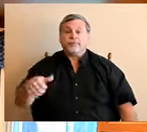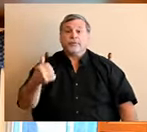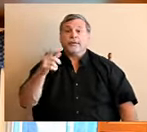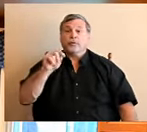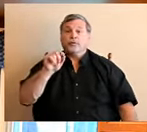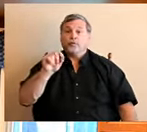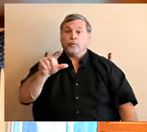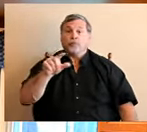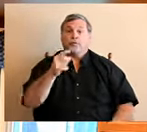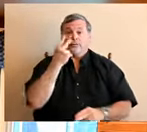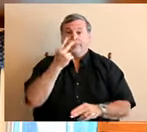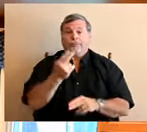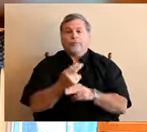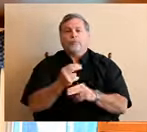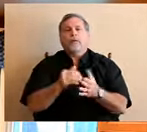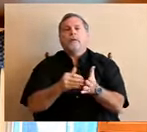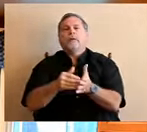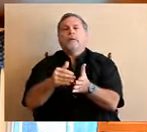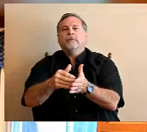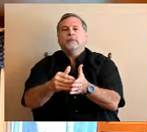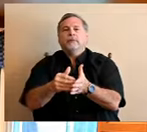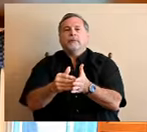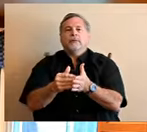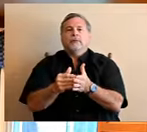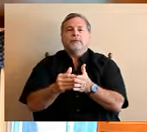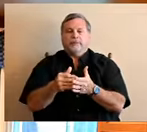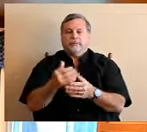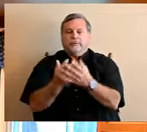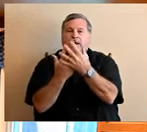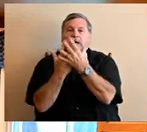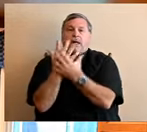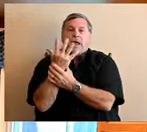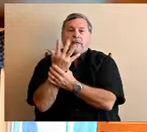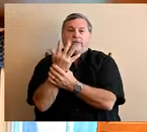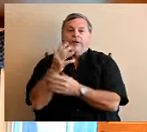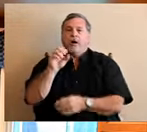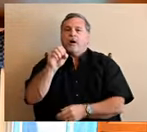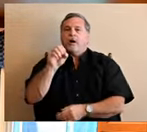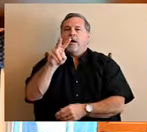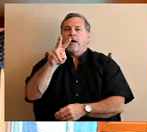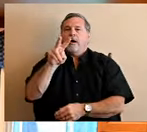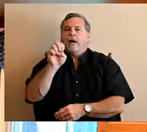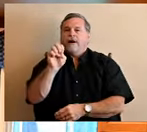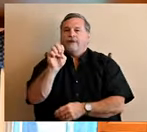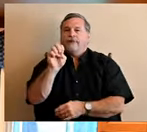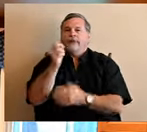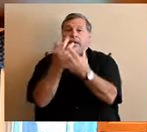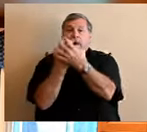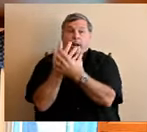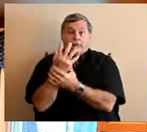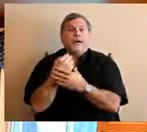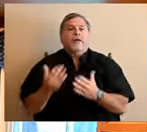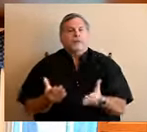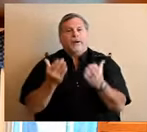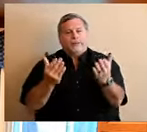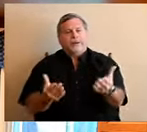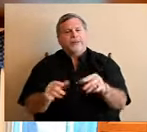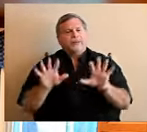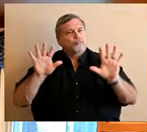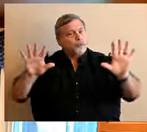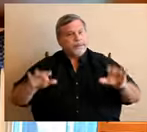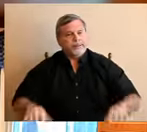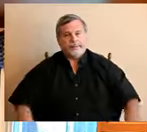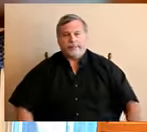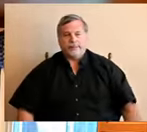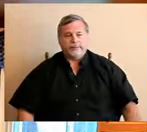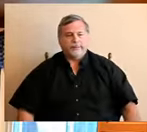Another tool that you've seen me use in a lot of shows is one of these gloves. Now these are called the UV glove. I do recommend these. These are